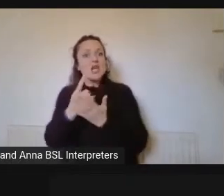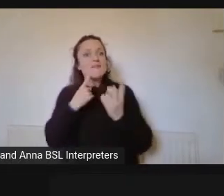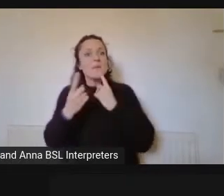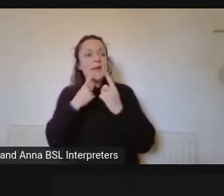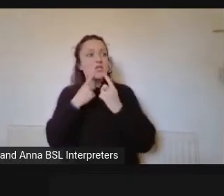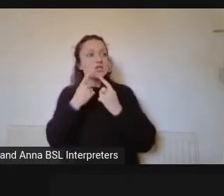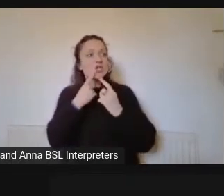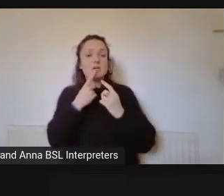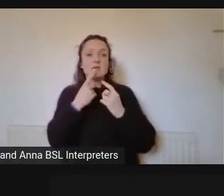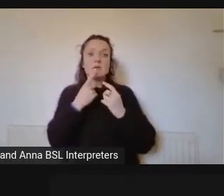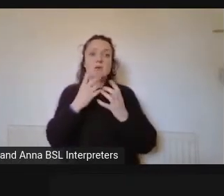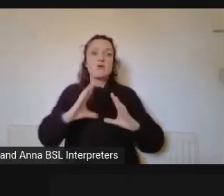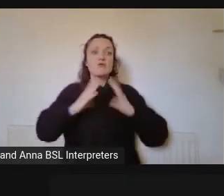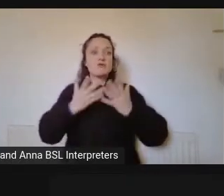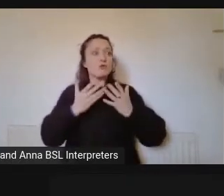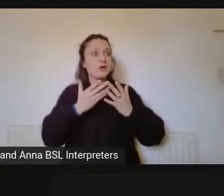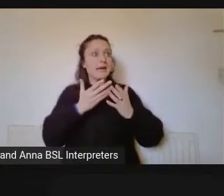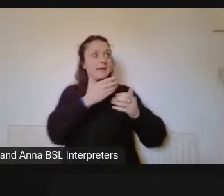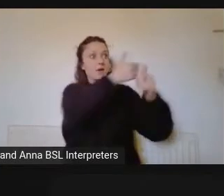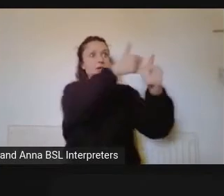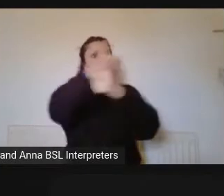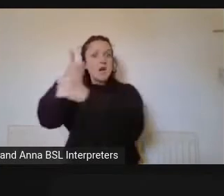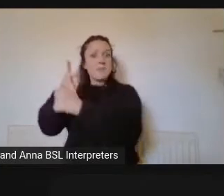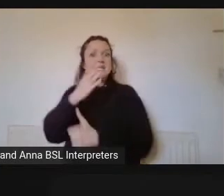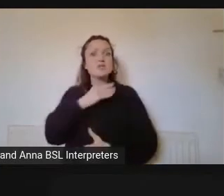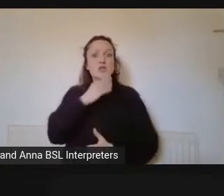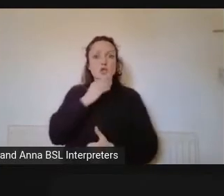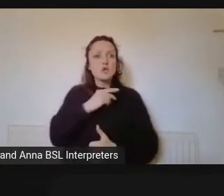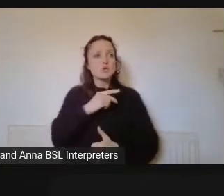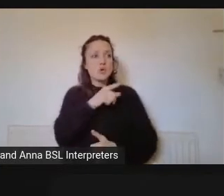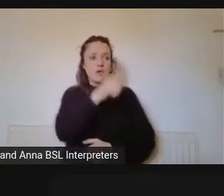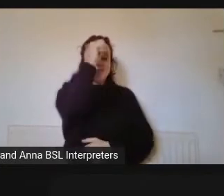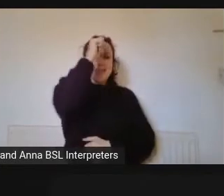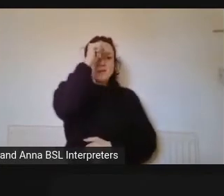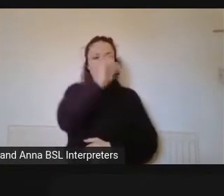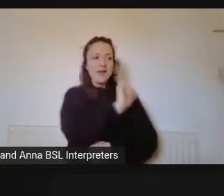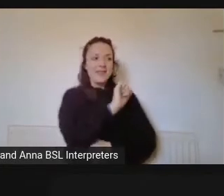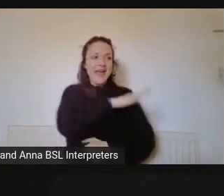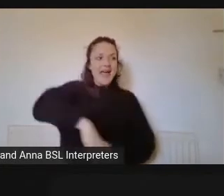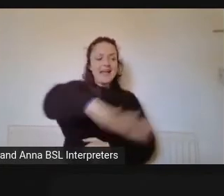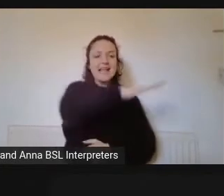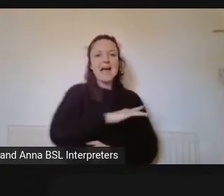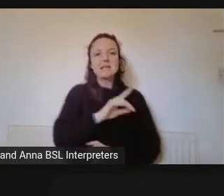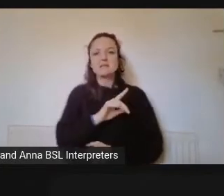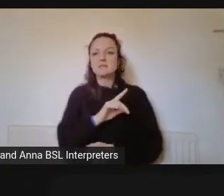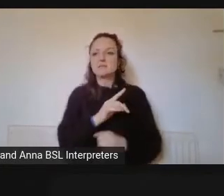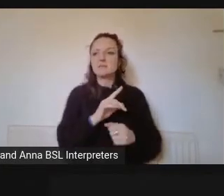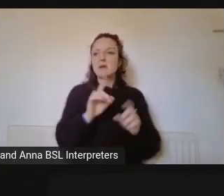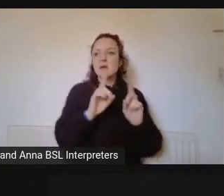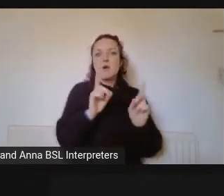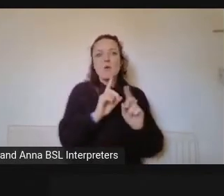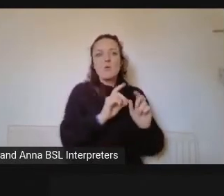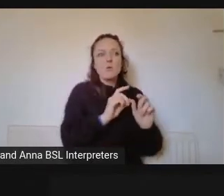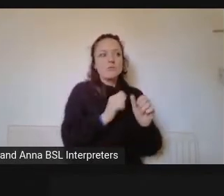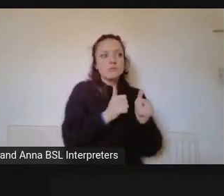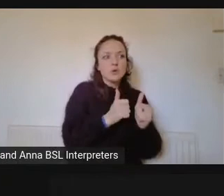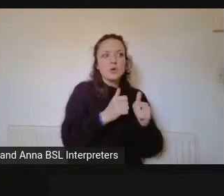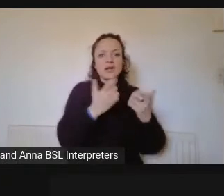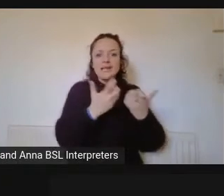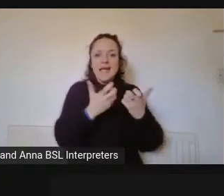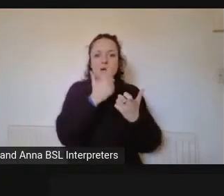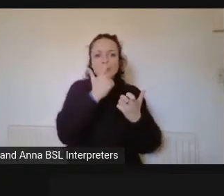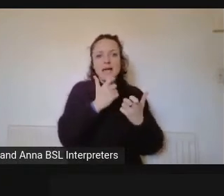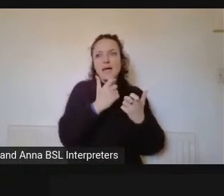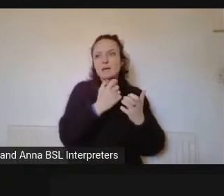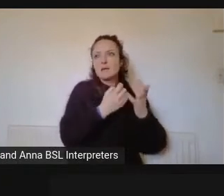this discursive method, in a sense, through which to engage the companies. And can you